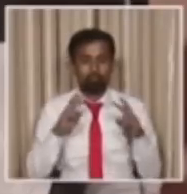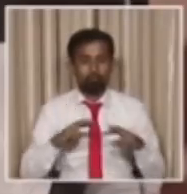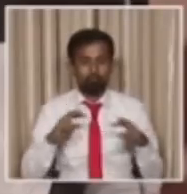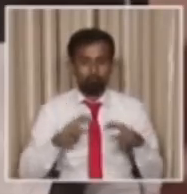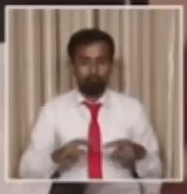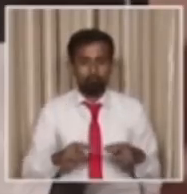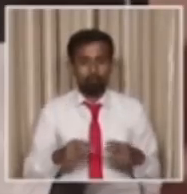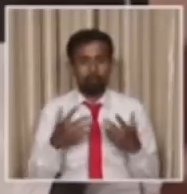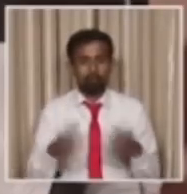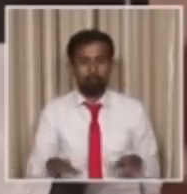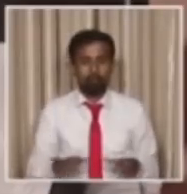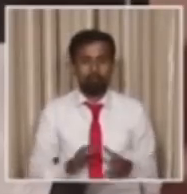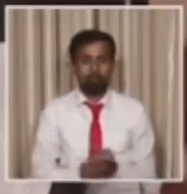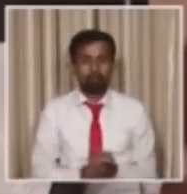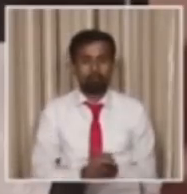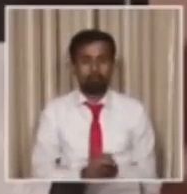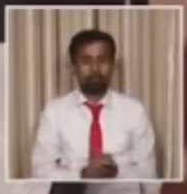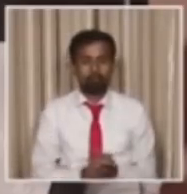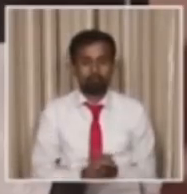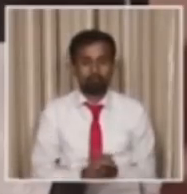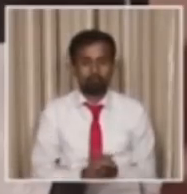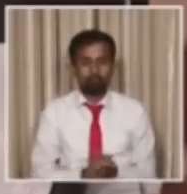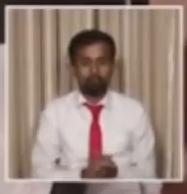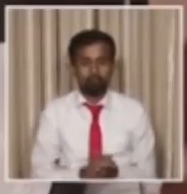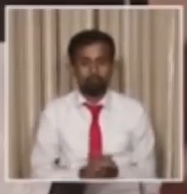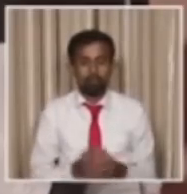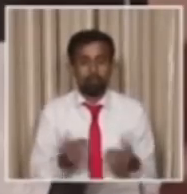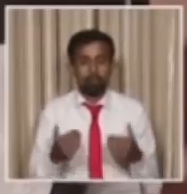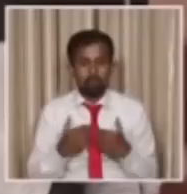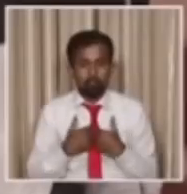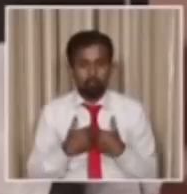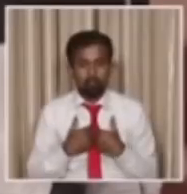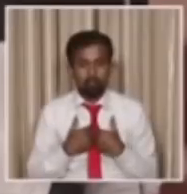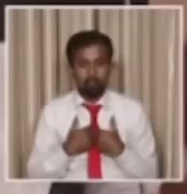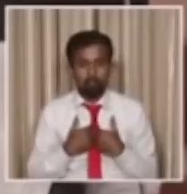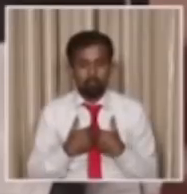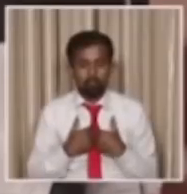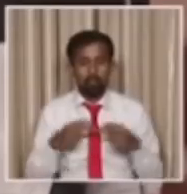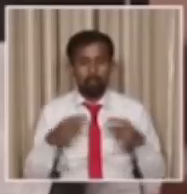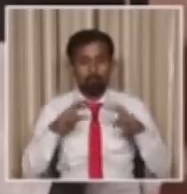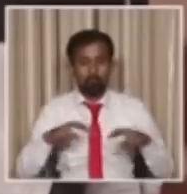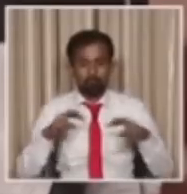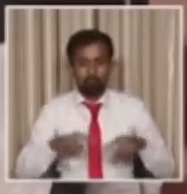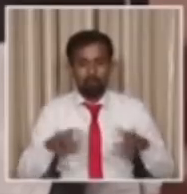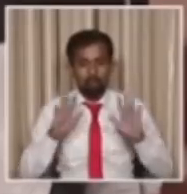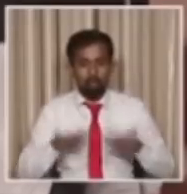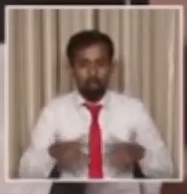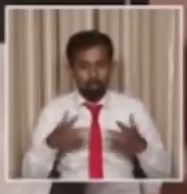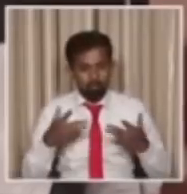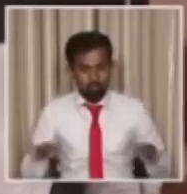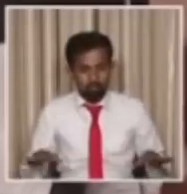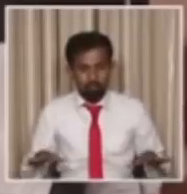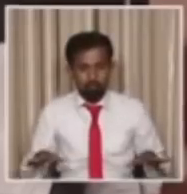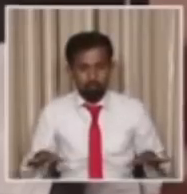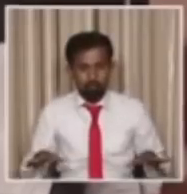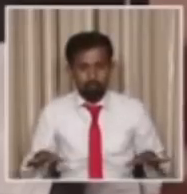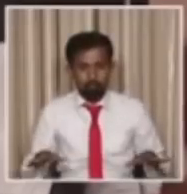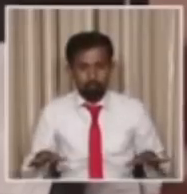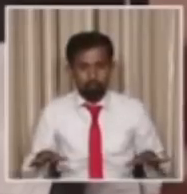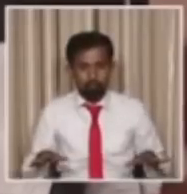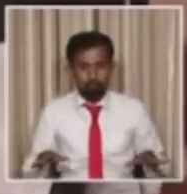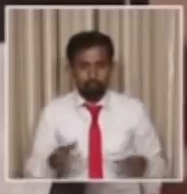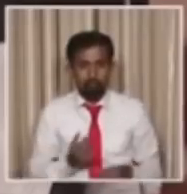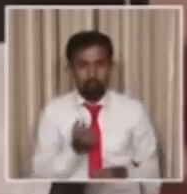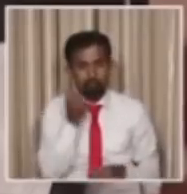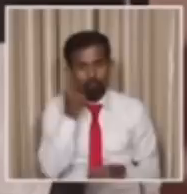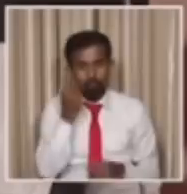keruwa karala iwara vela api me egollange vimarshana avasan karala egollang eka mate